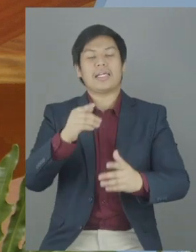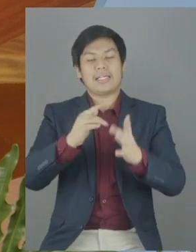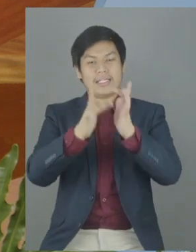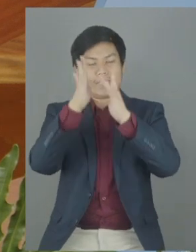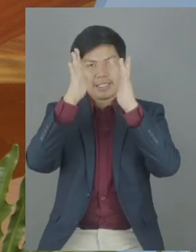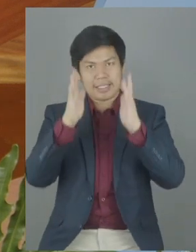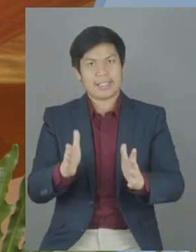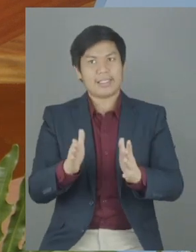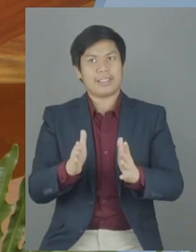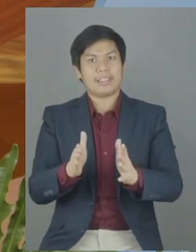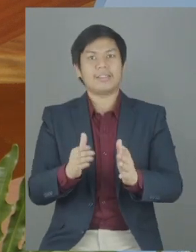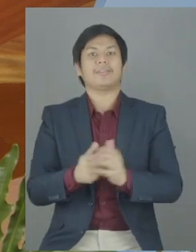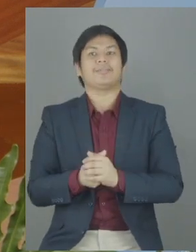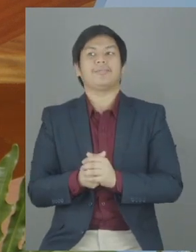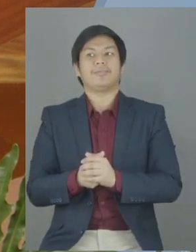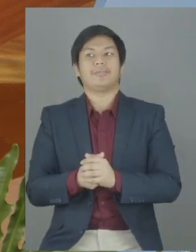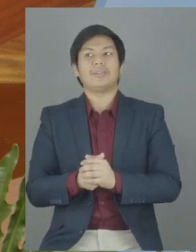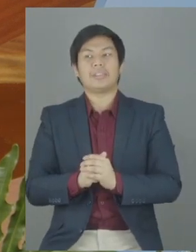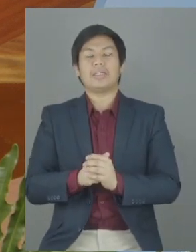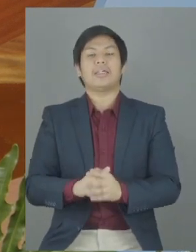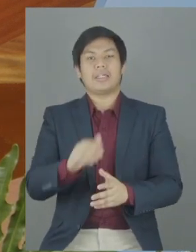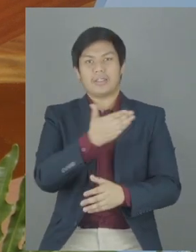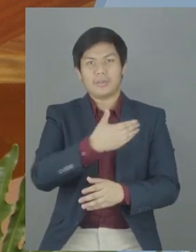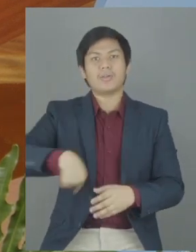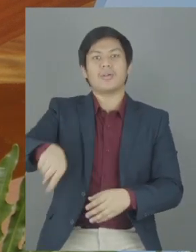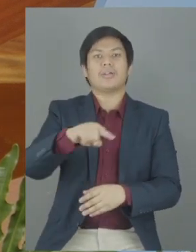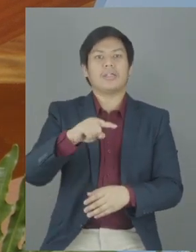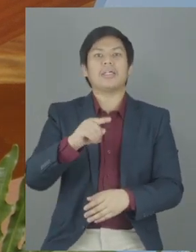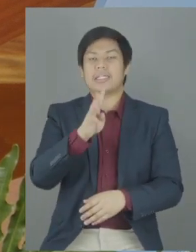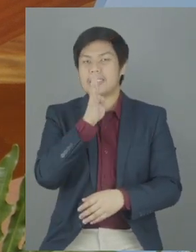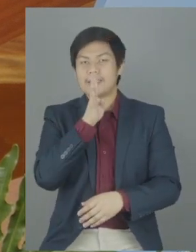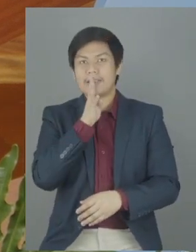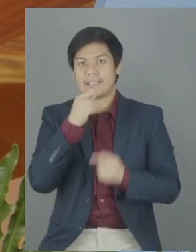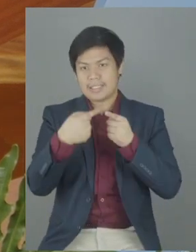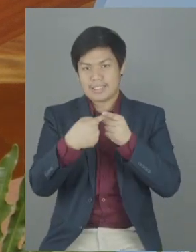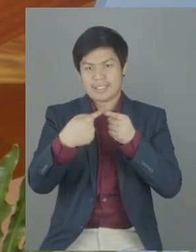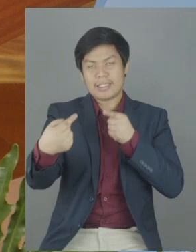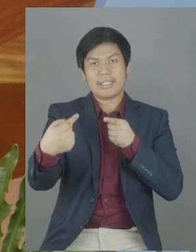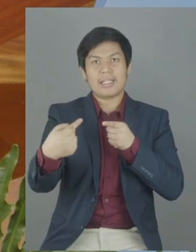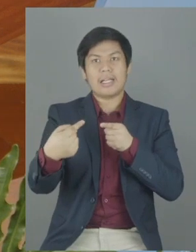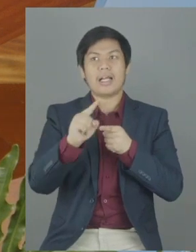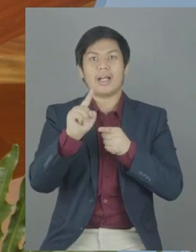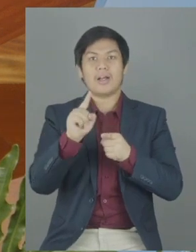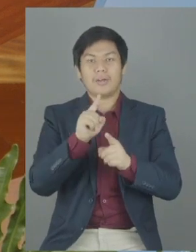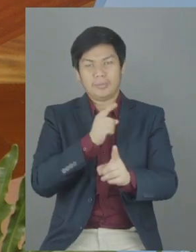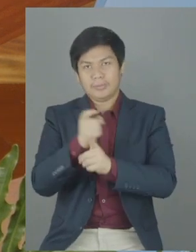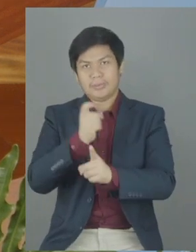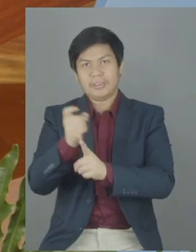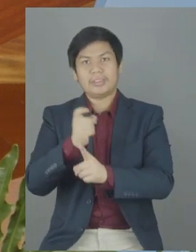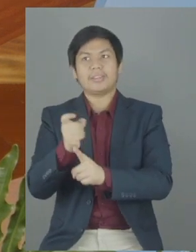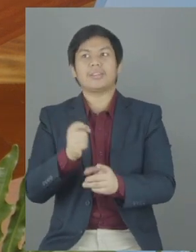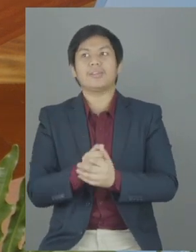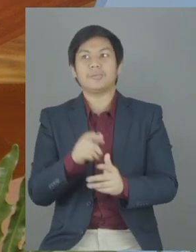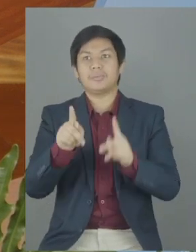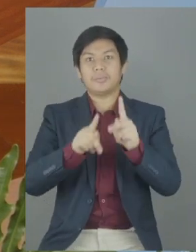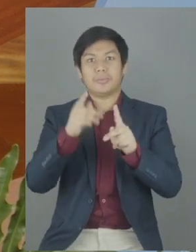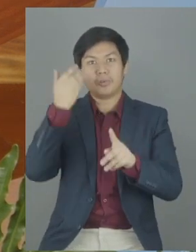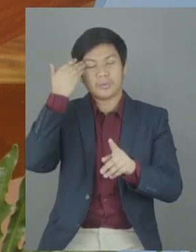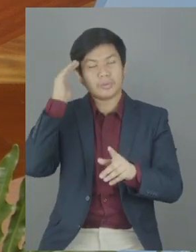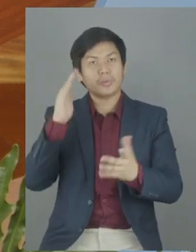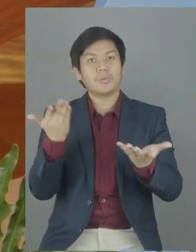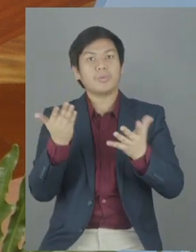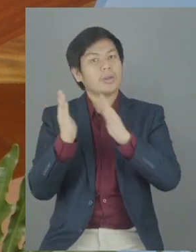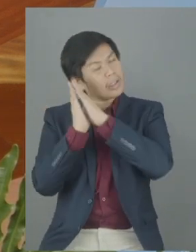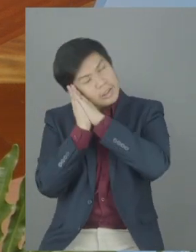or you being a Christian. But at least we also speak against it. People don't know where to lie their